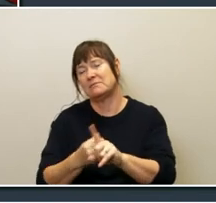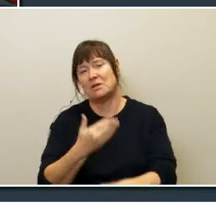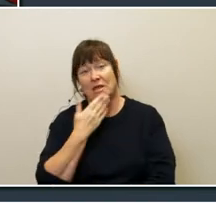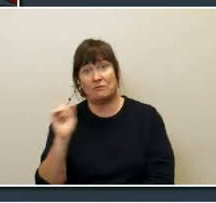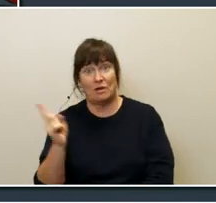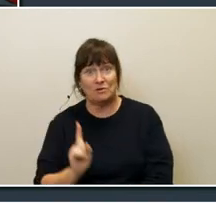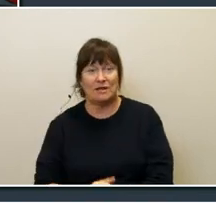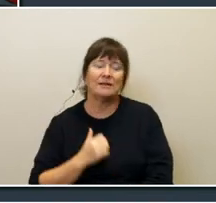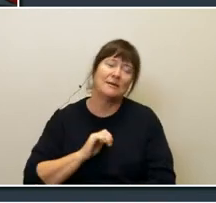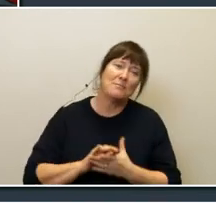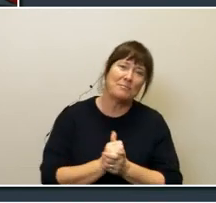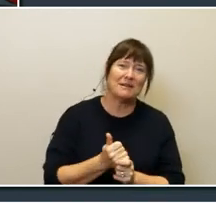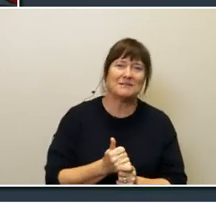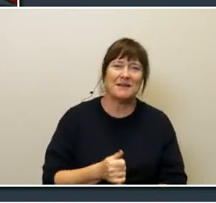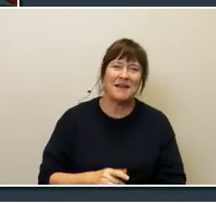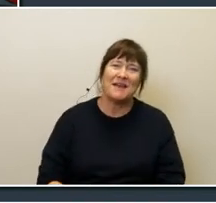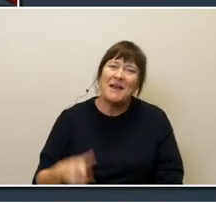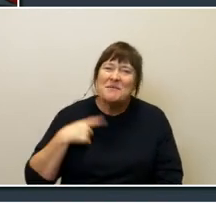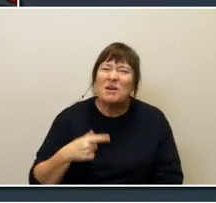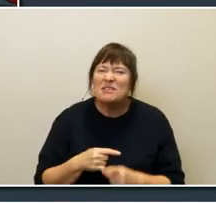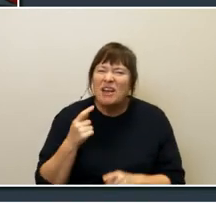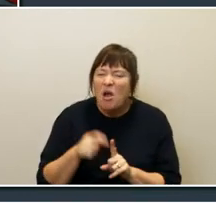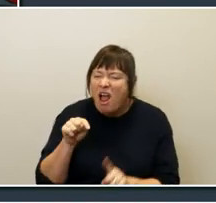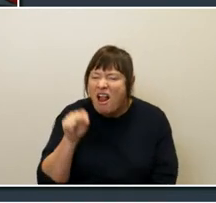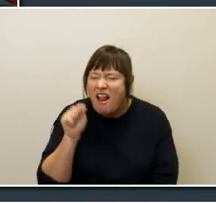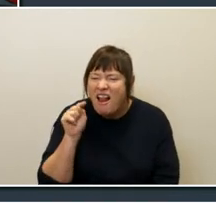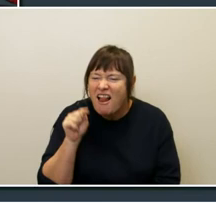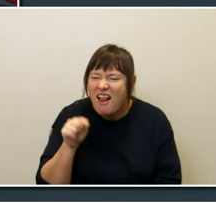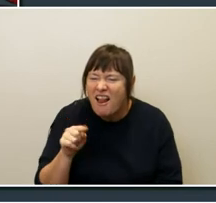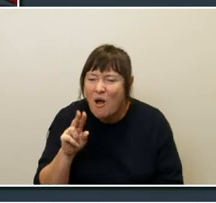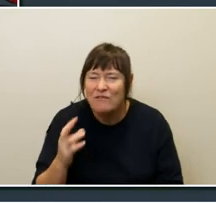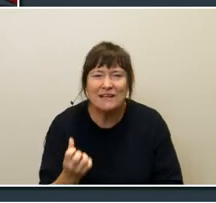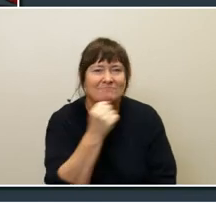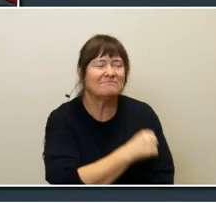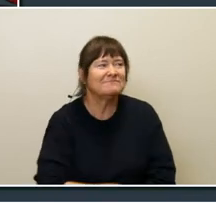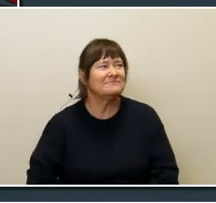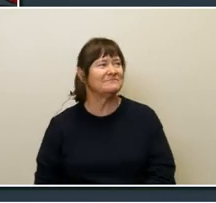for coming today. My pleasure. And thank you. Squeaky hands gets the most oil. Absolutely.